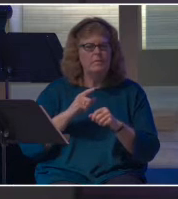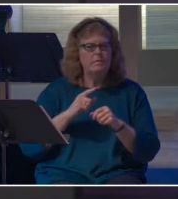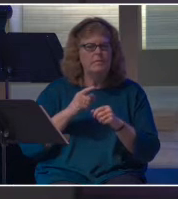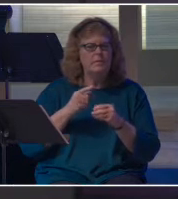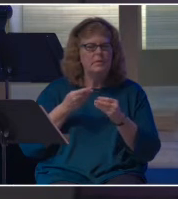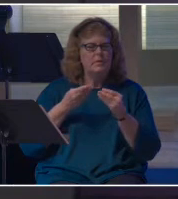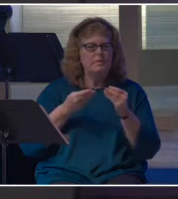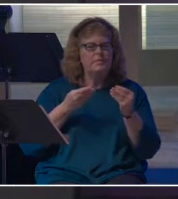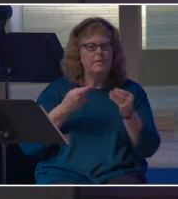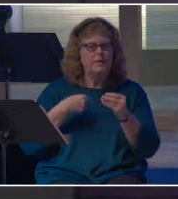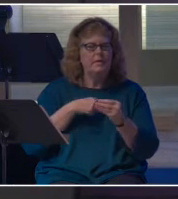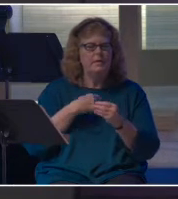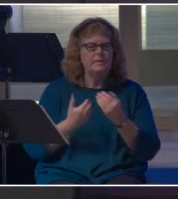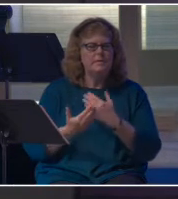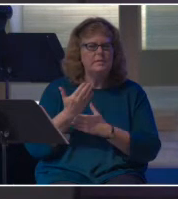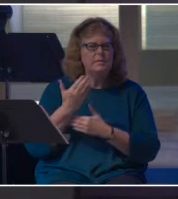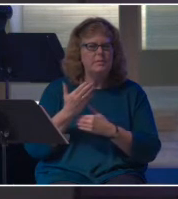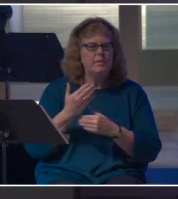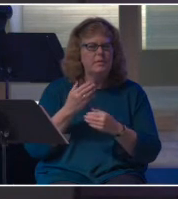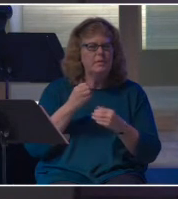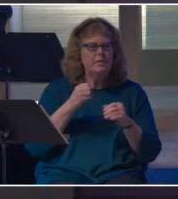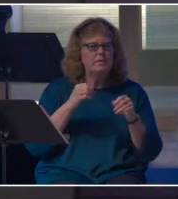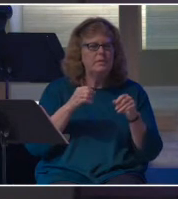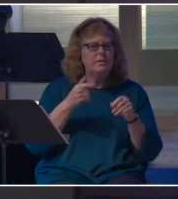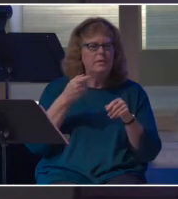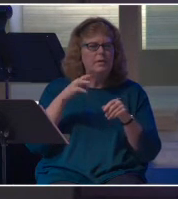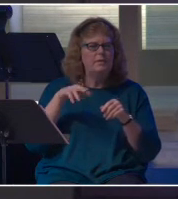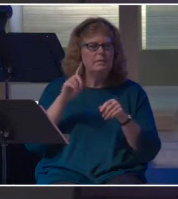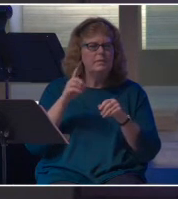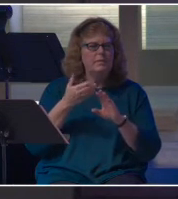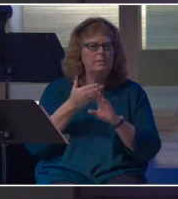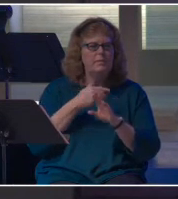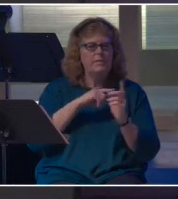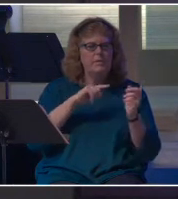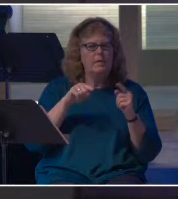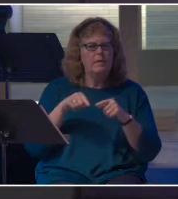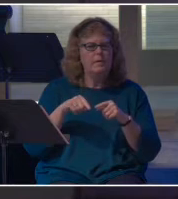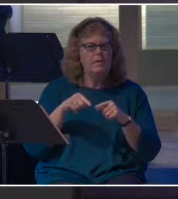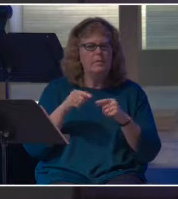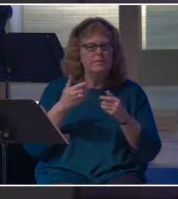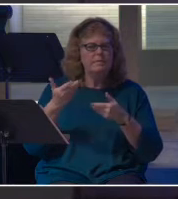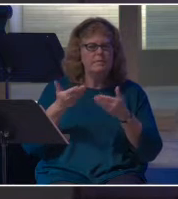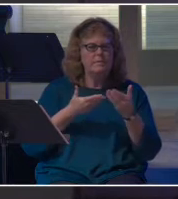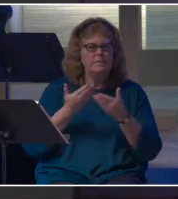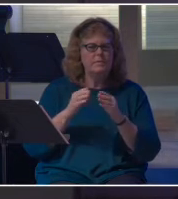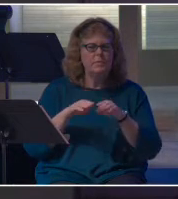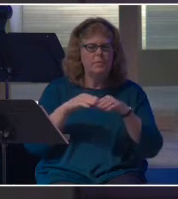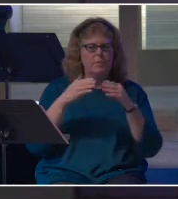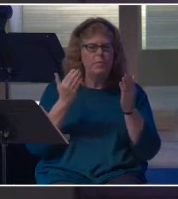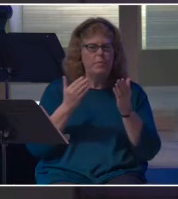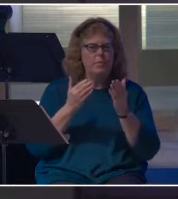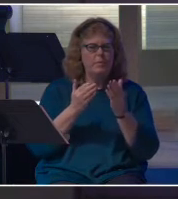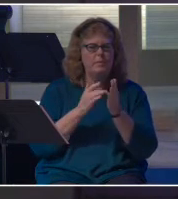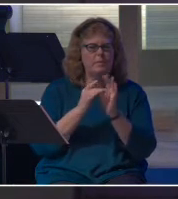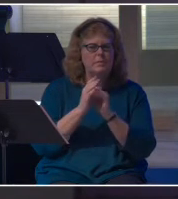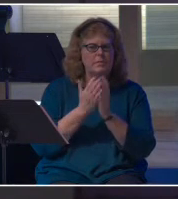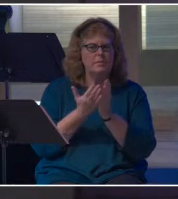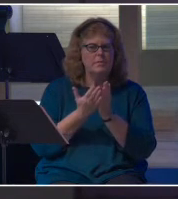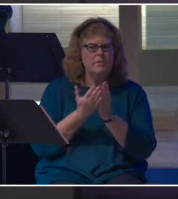us this morning. So as before Gerad comes out, I invite you to open your scriptures